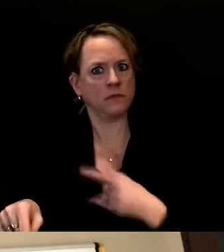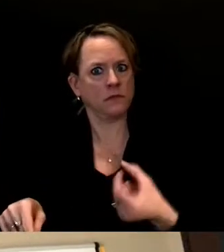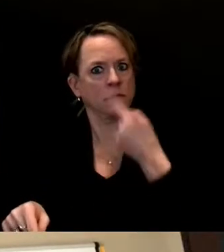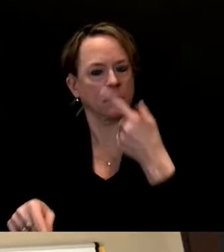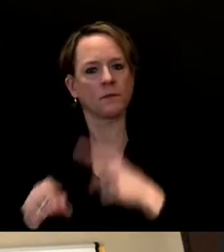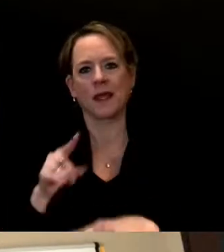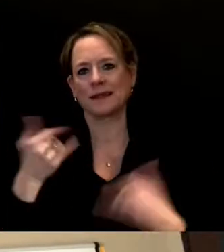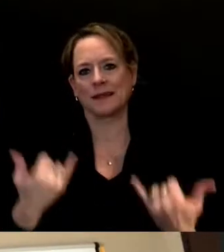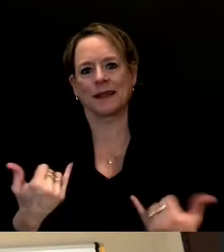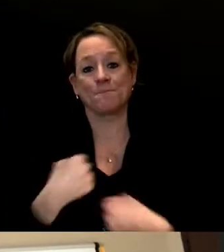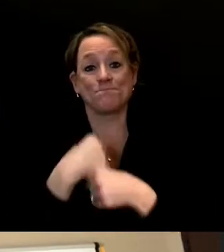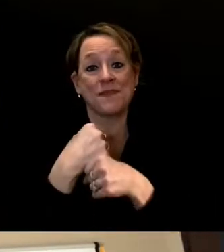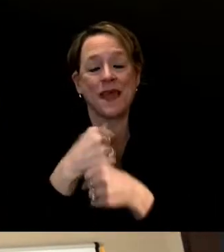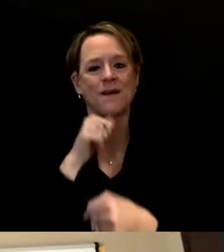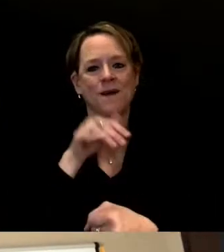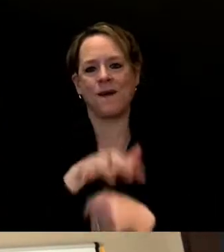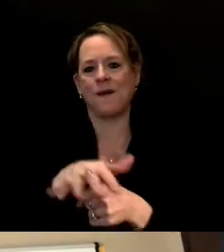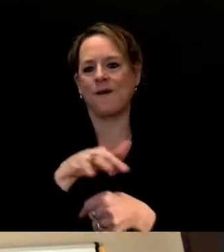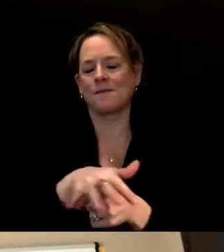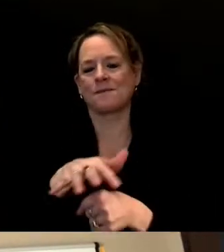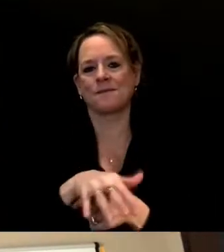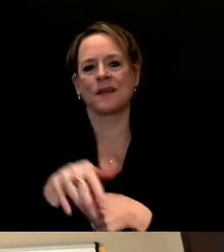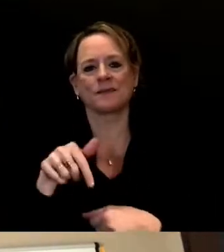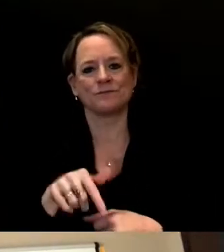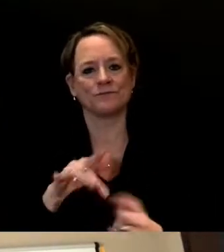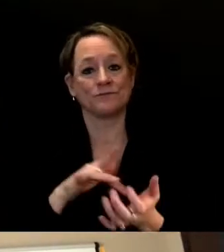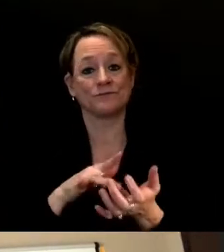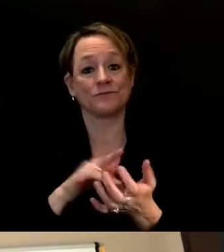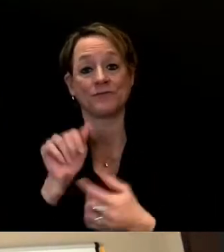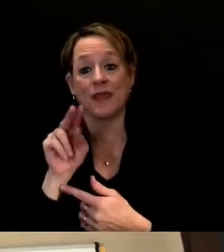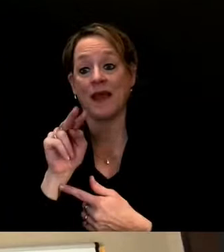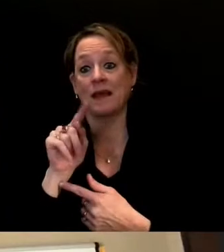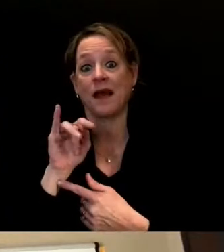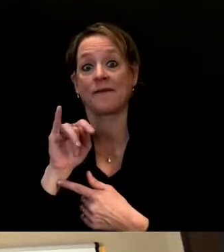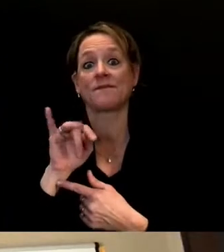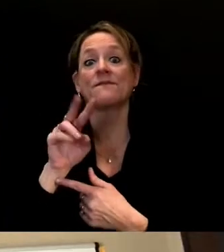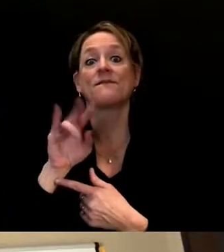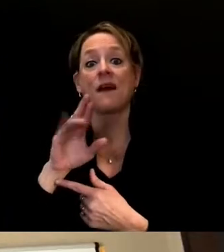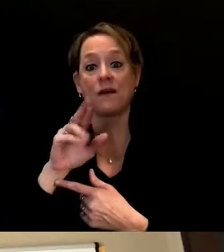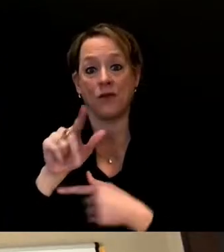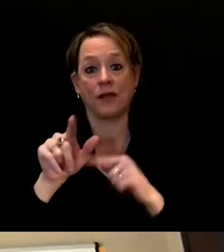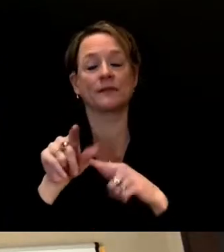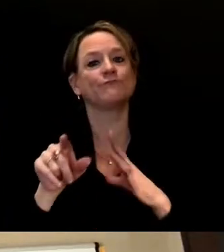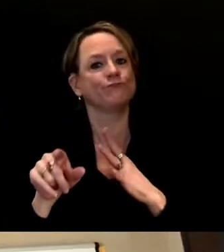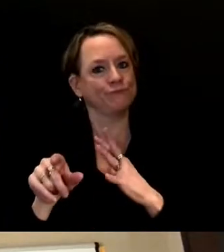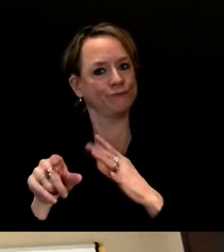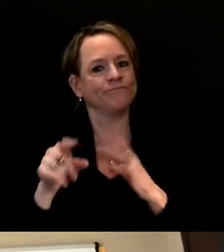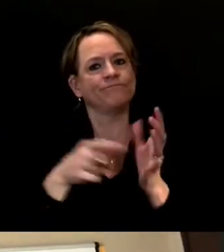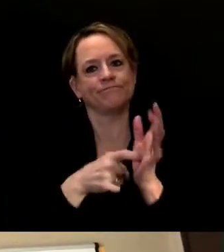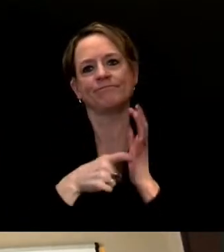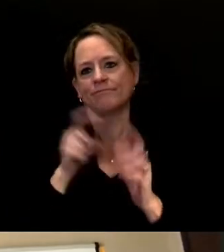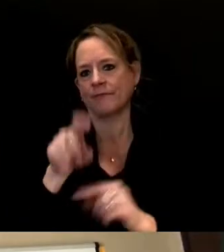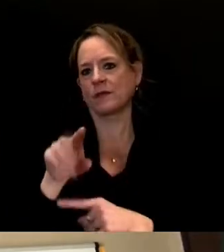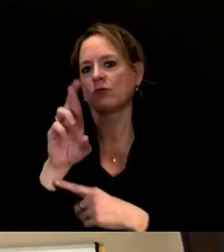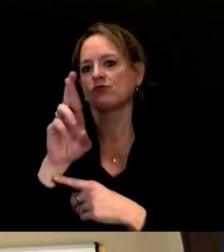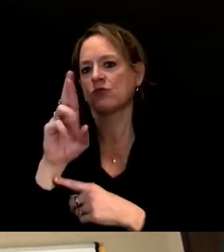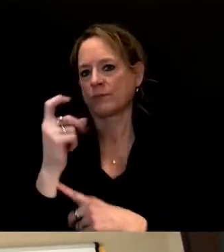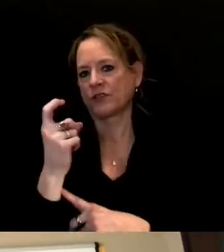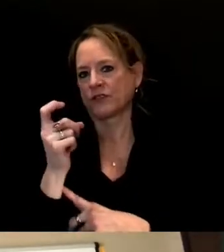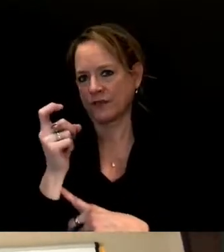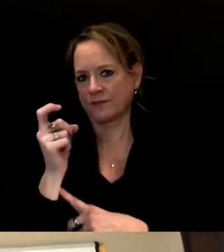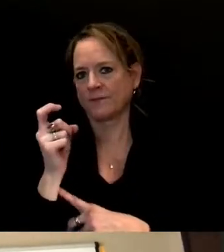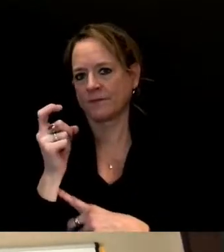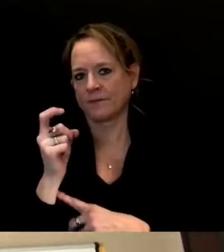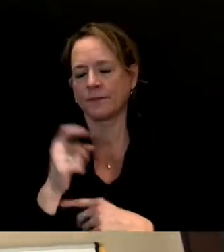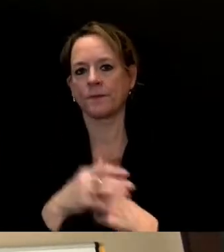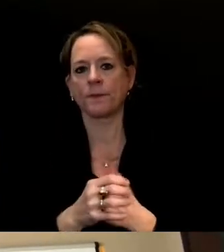prescription and to be done in a way that gives priority to people who are at the highest risk, elderly people, immunosuppressed people, people who haven't responded